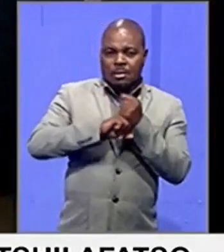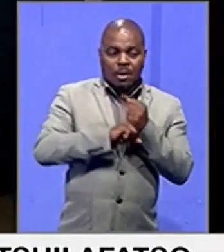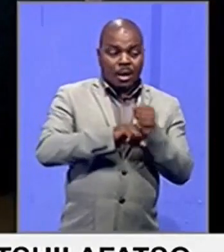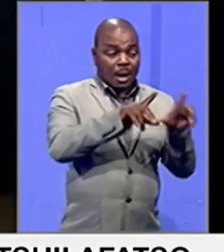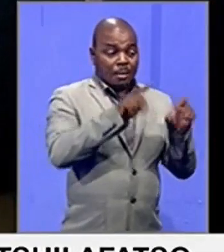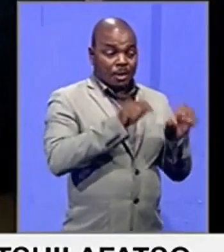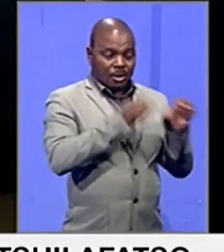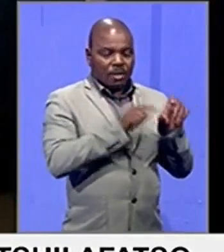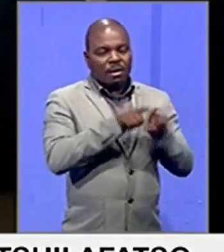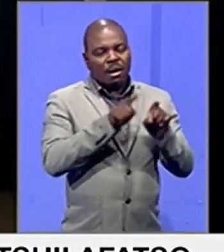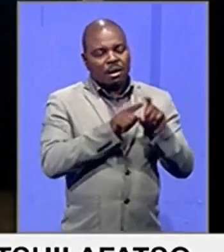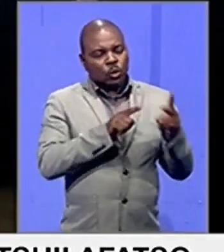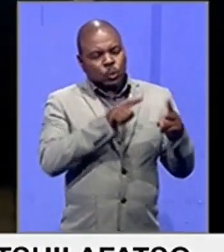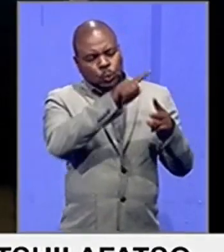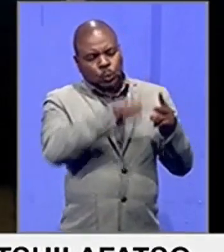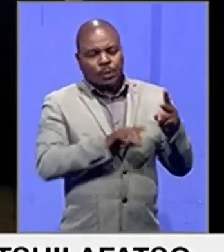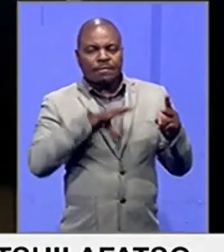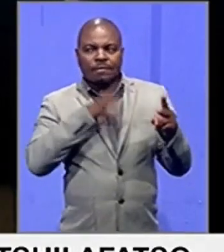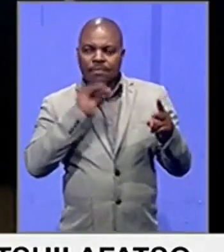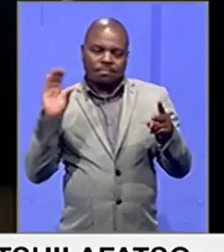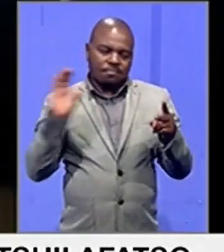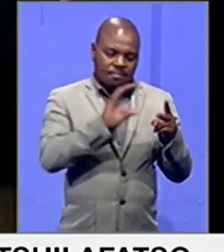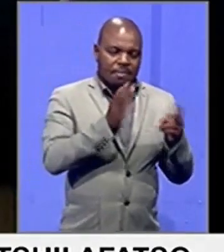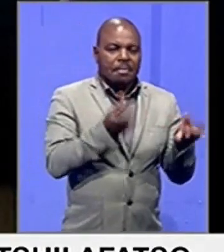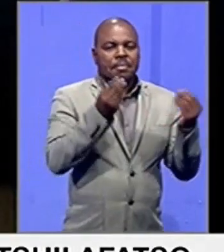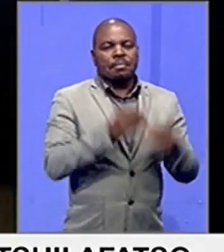tse pedi fela tse fumaneng tshehetso ena.